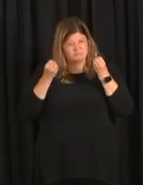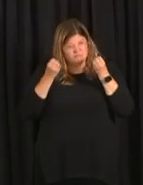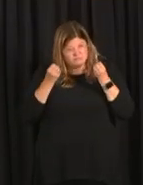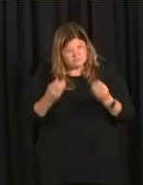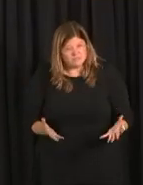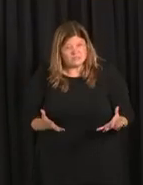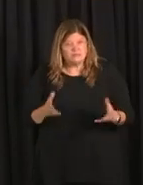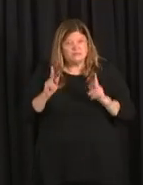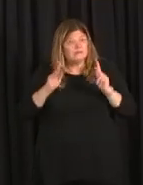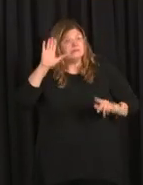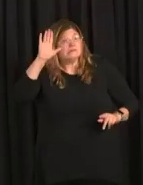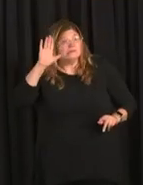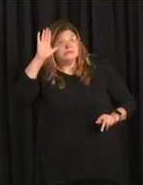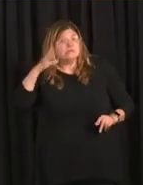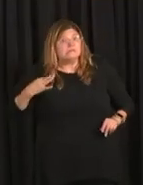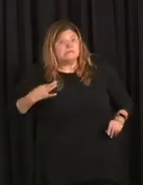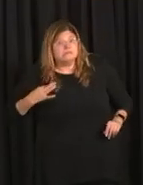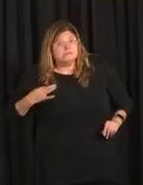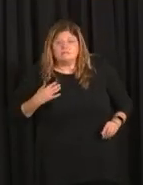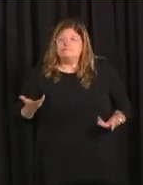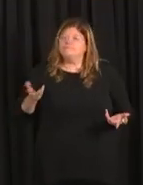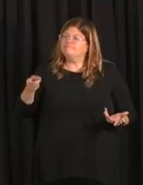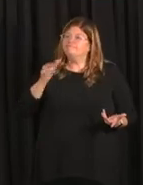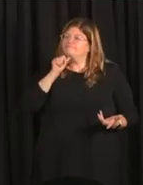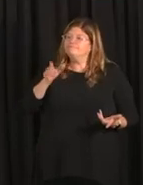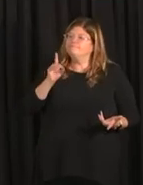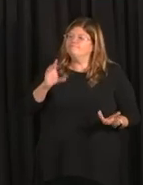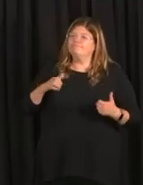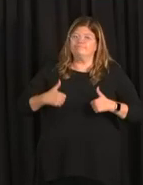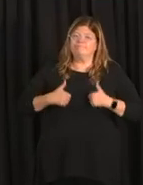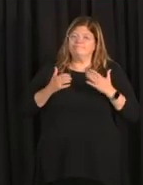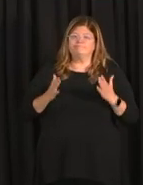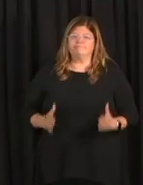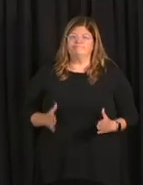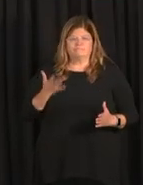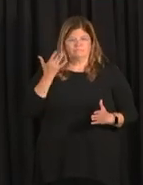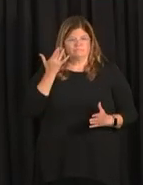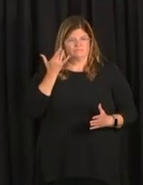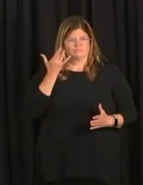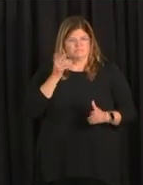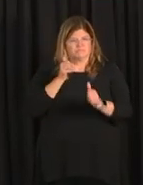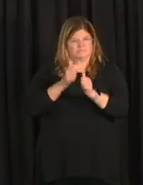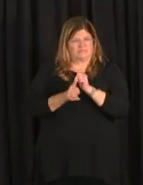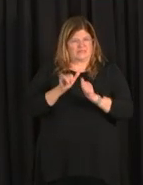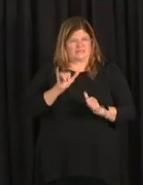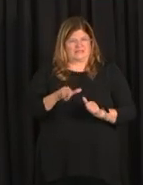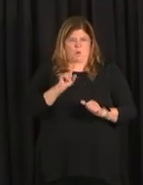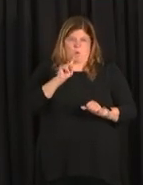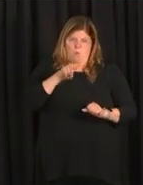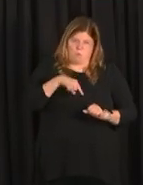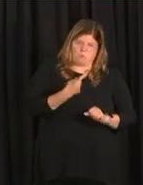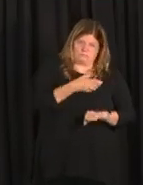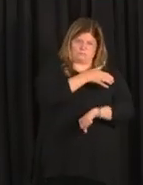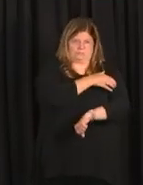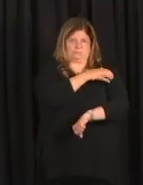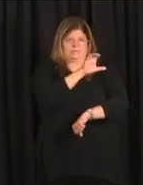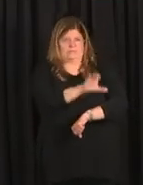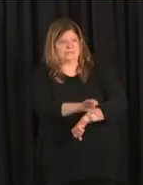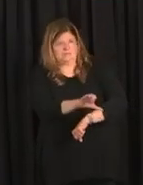who've stepped forward, but then they're not DC residents. Why pass legislation that's only going to enable